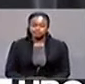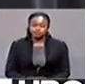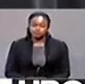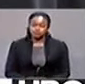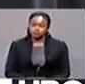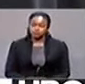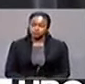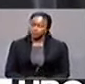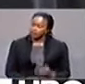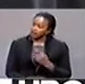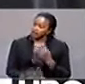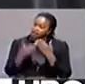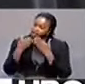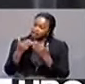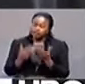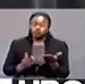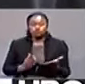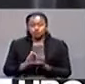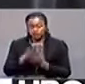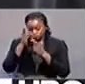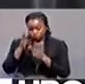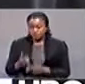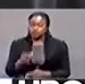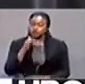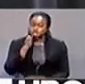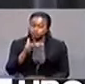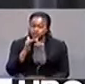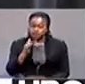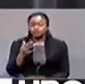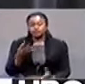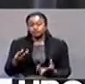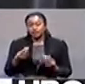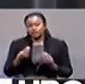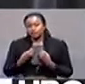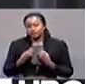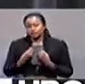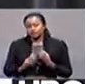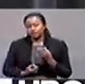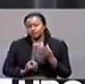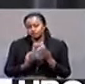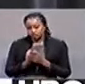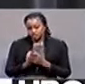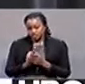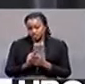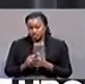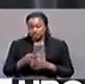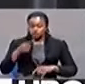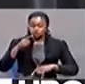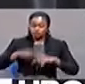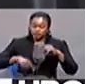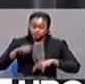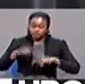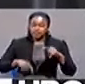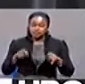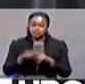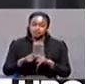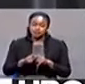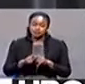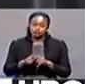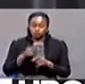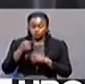Yeah, thank you, Right Honorable Speaker, for giving me an opportunity to take part in eulogizing